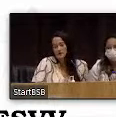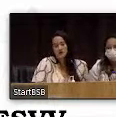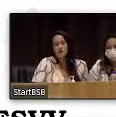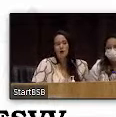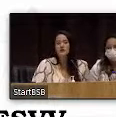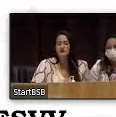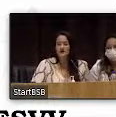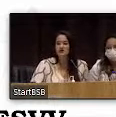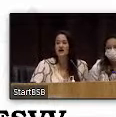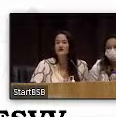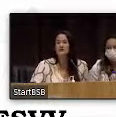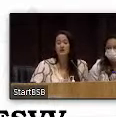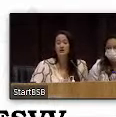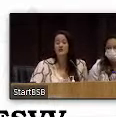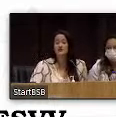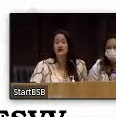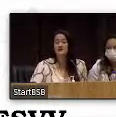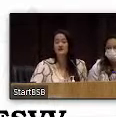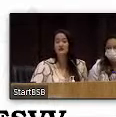hospitalization.